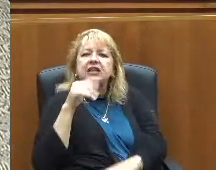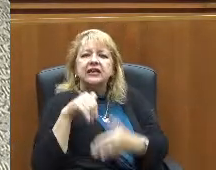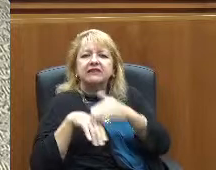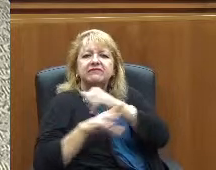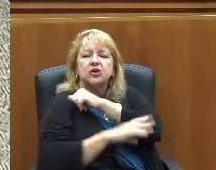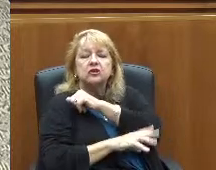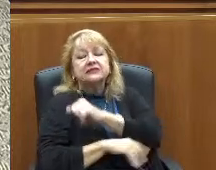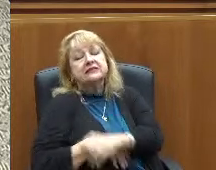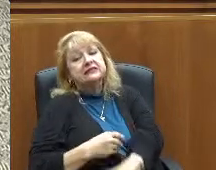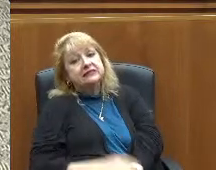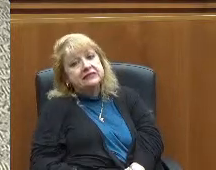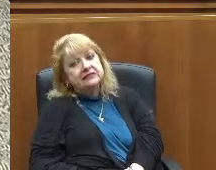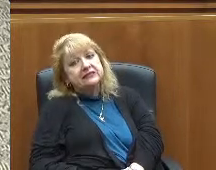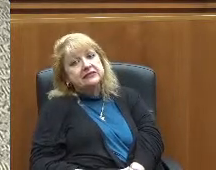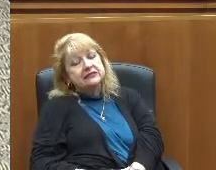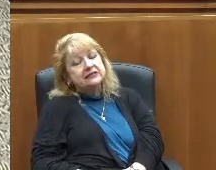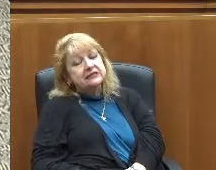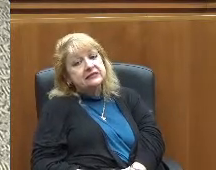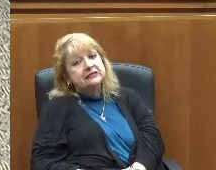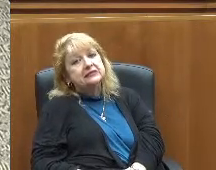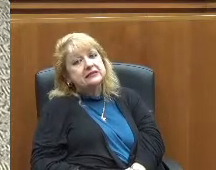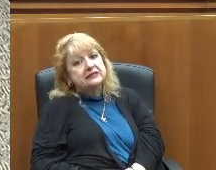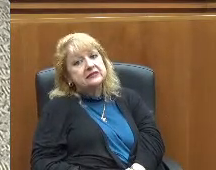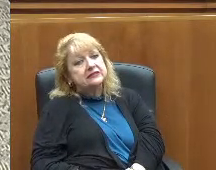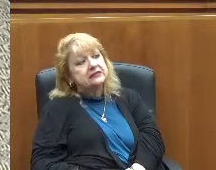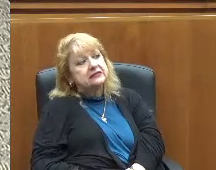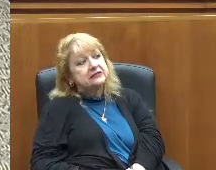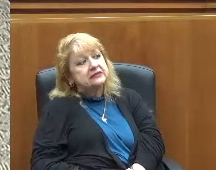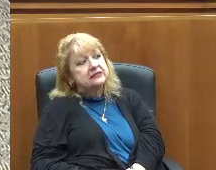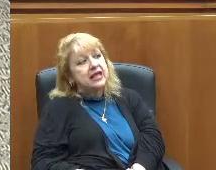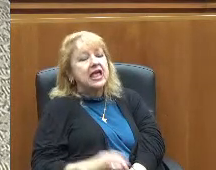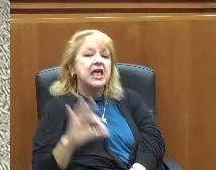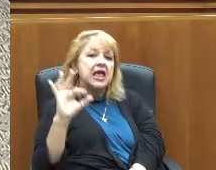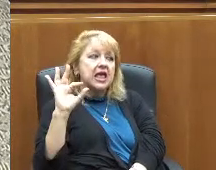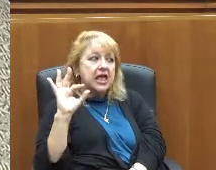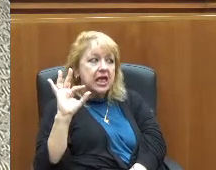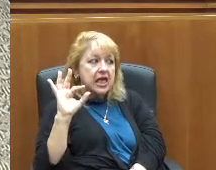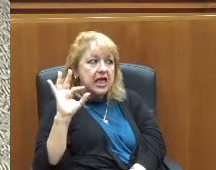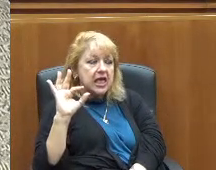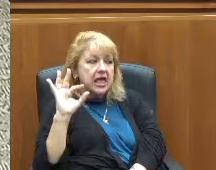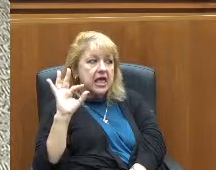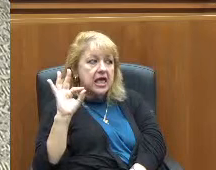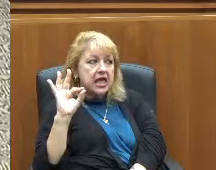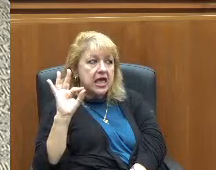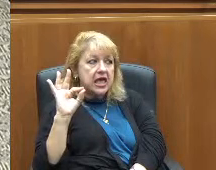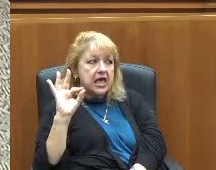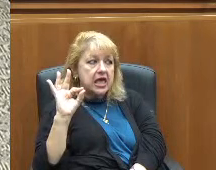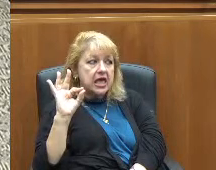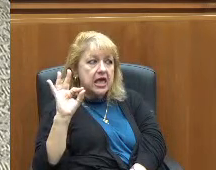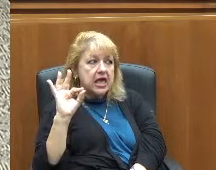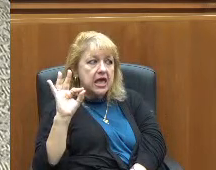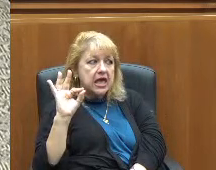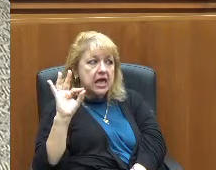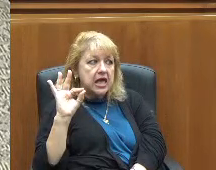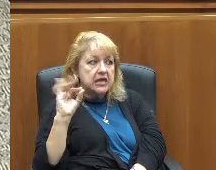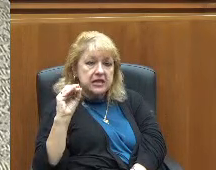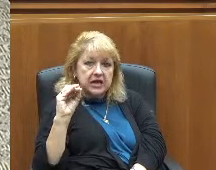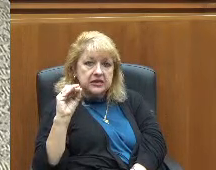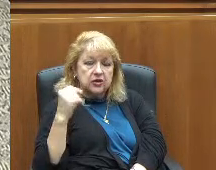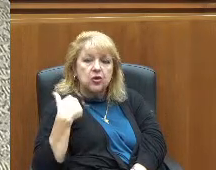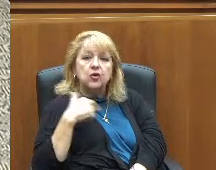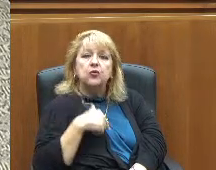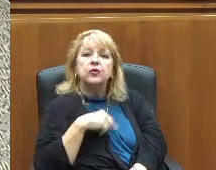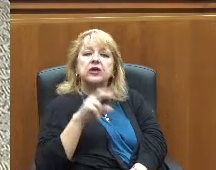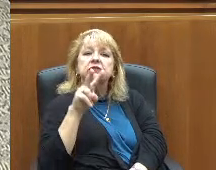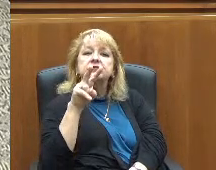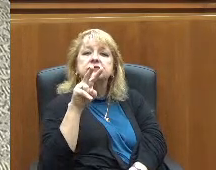We are looking at possibly 90. And we have 90, we have about